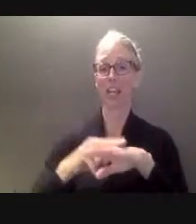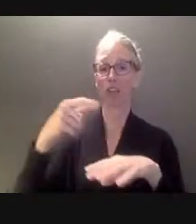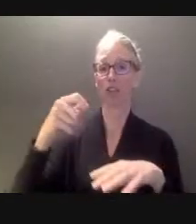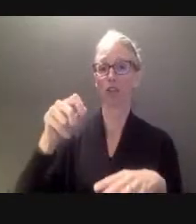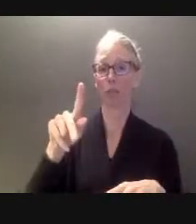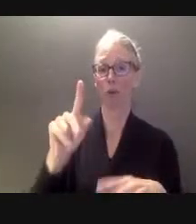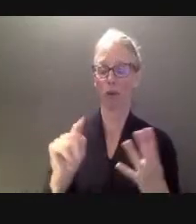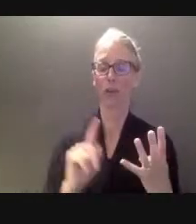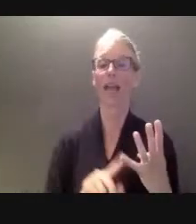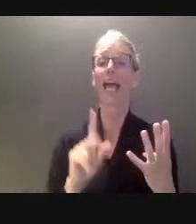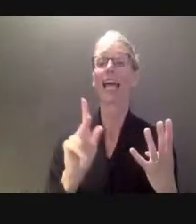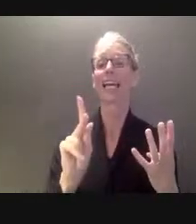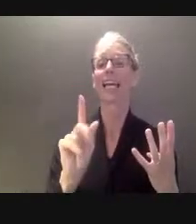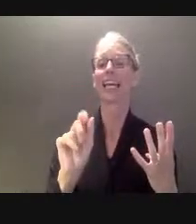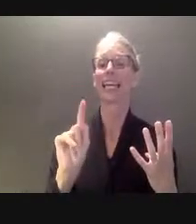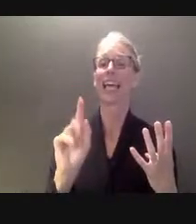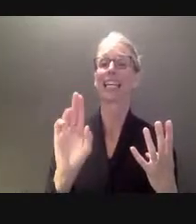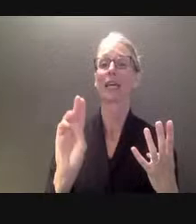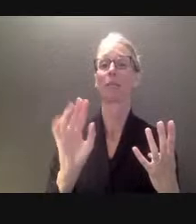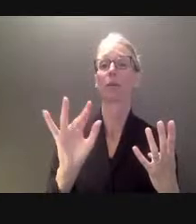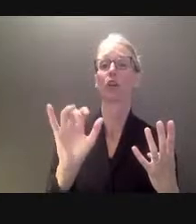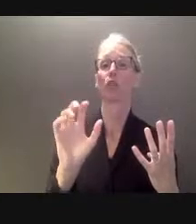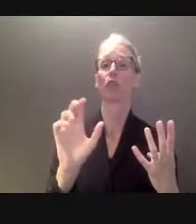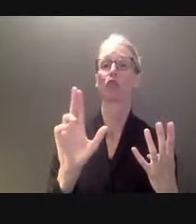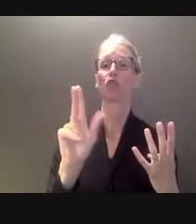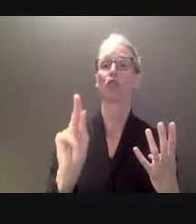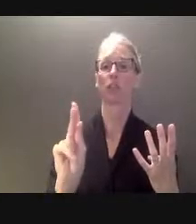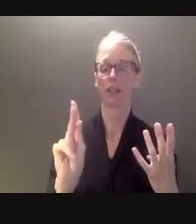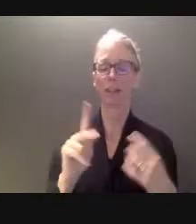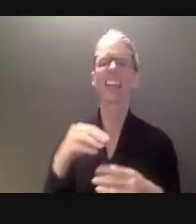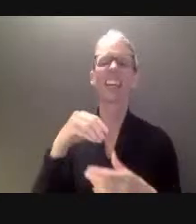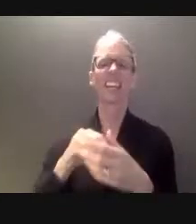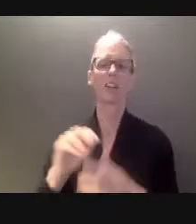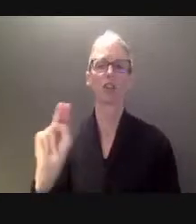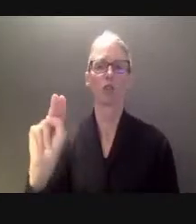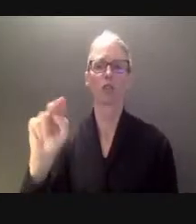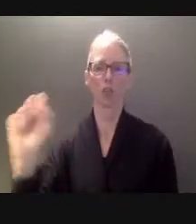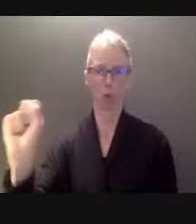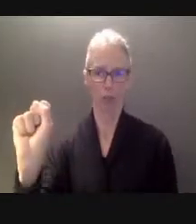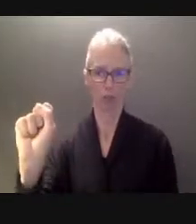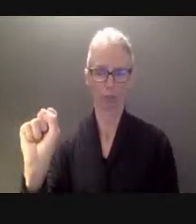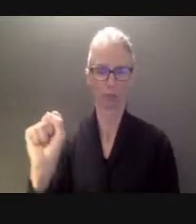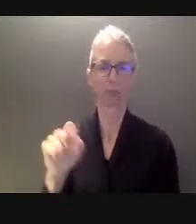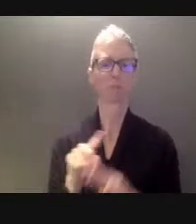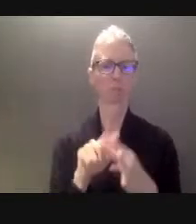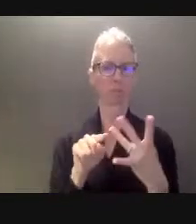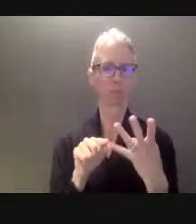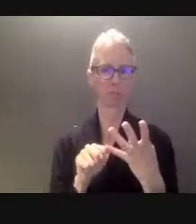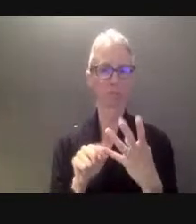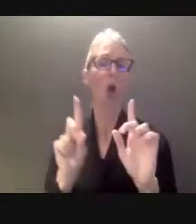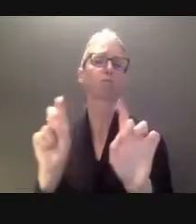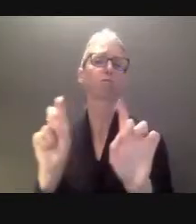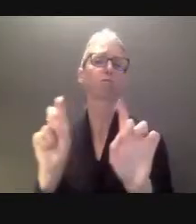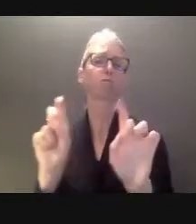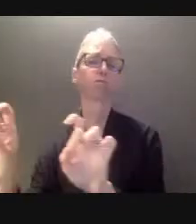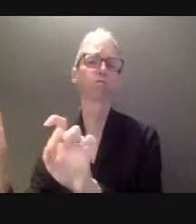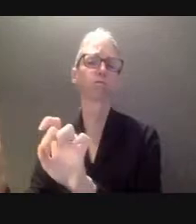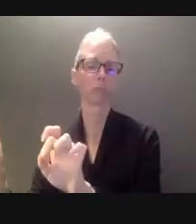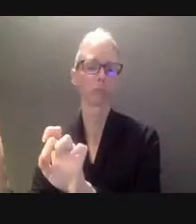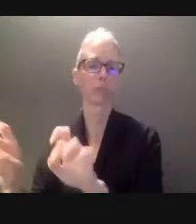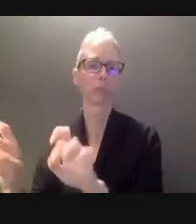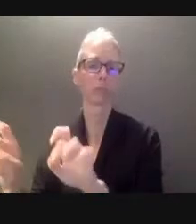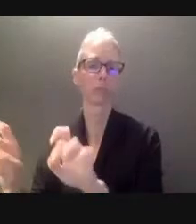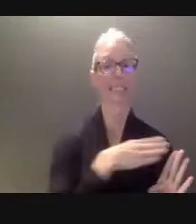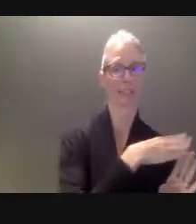National Park and National Historical Site in Nova Scotia. We are also in the process of completing in-depth interviews